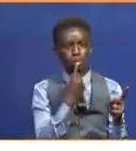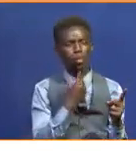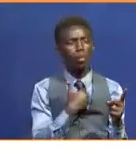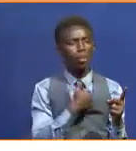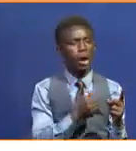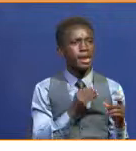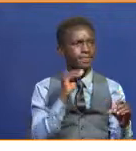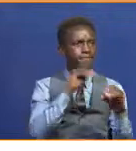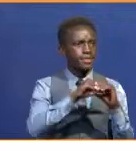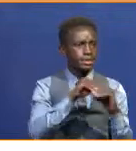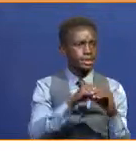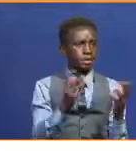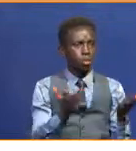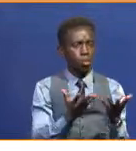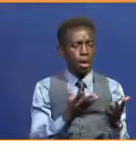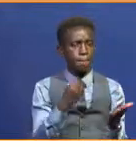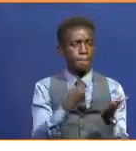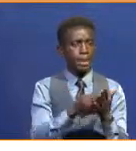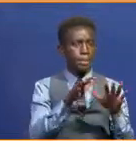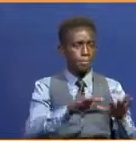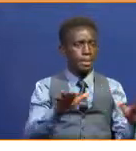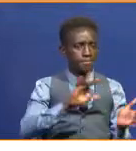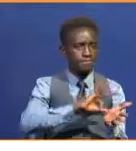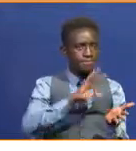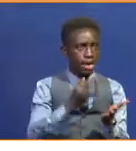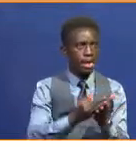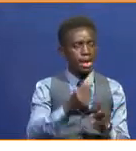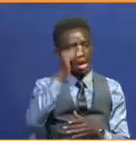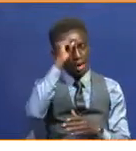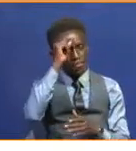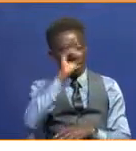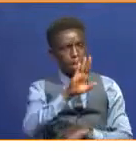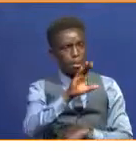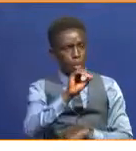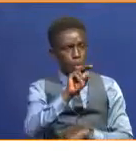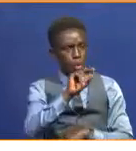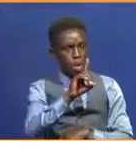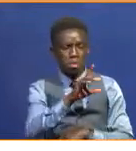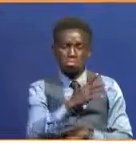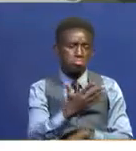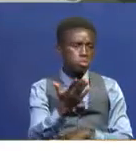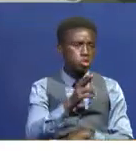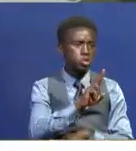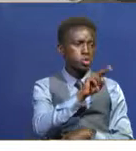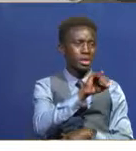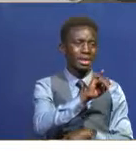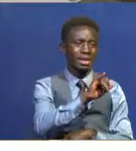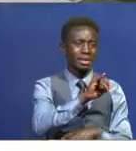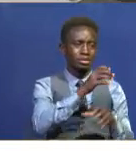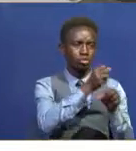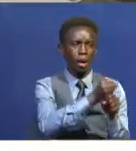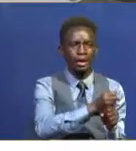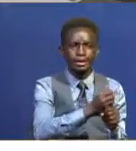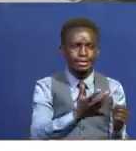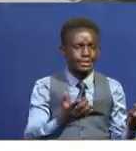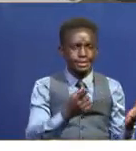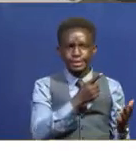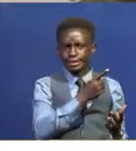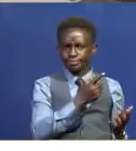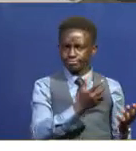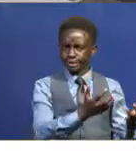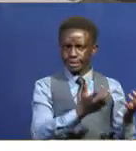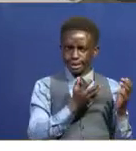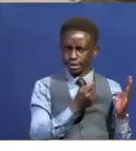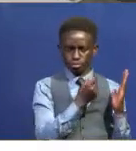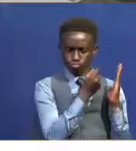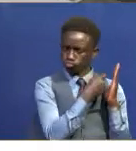into money market funds, unit trusts, government bonds as well? What are some of the pointers that they should, or the